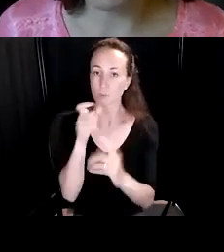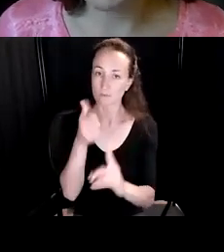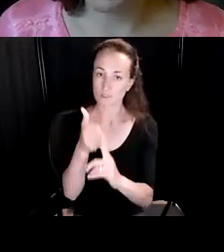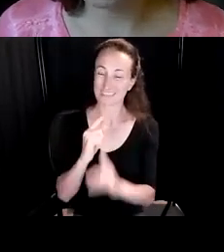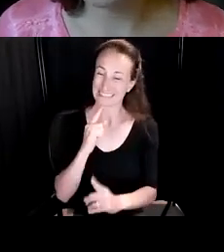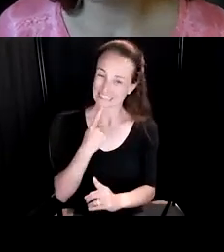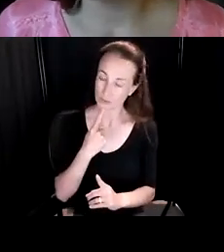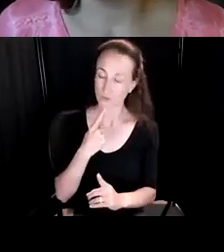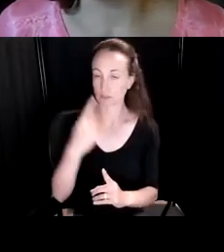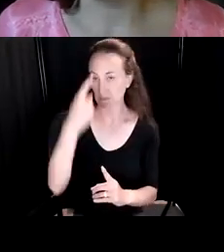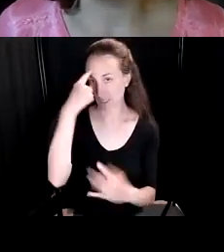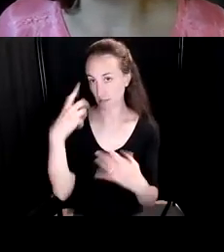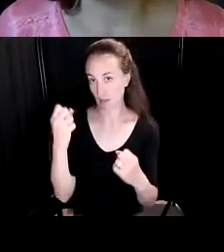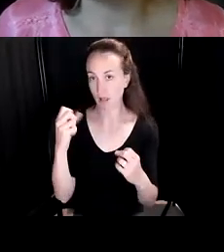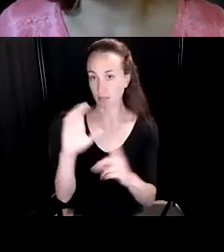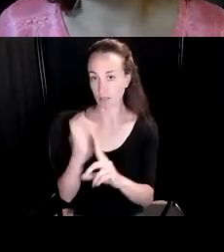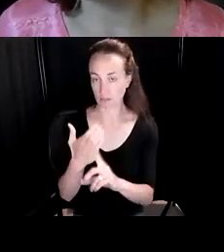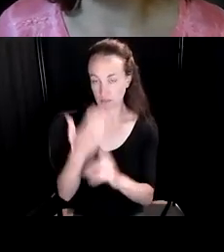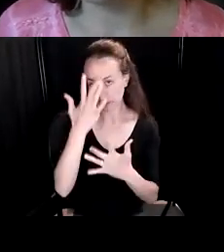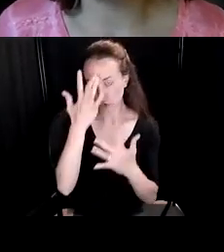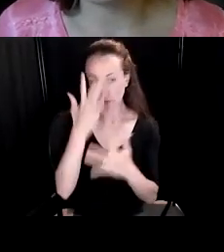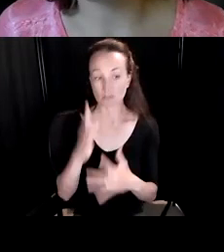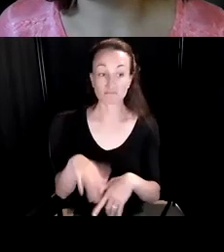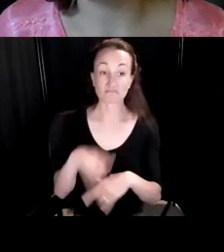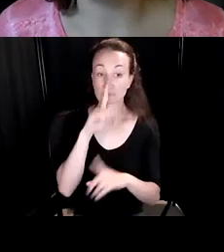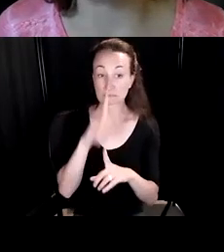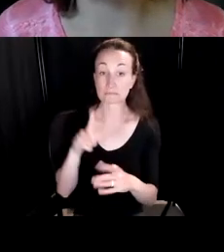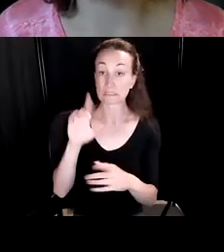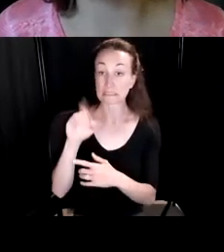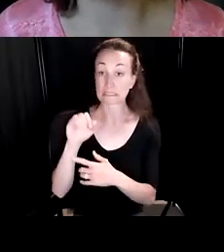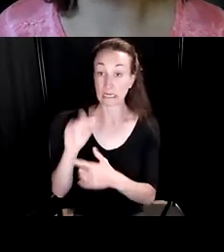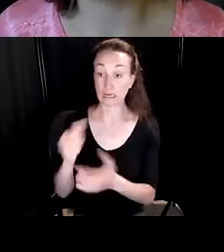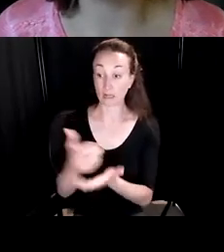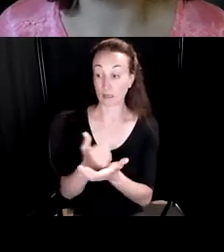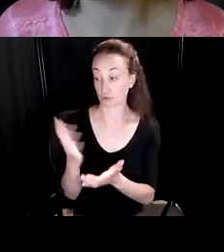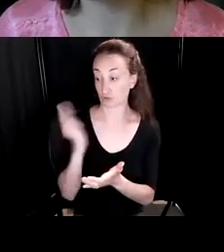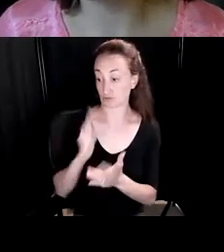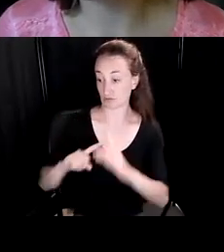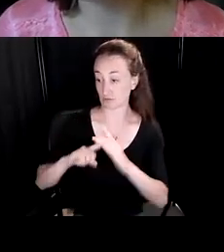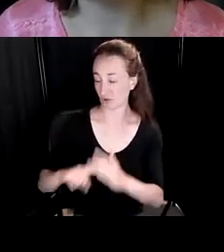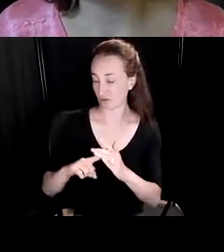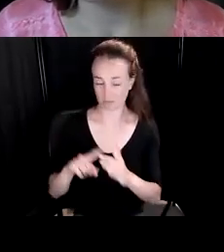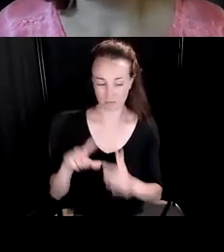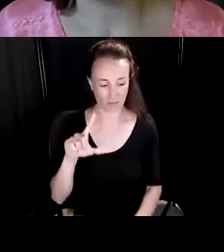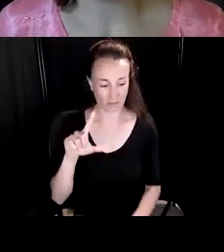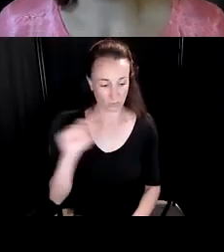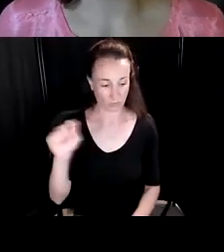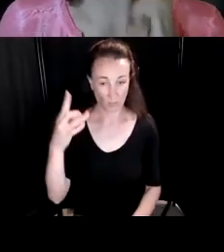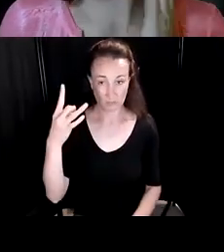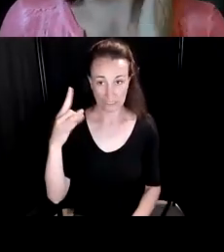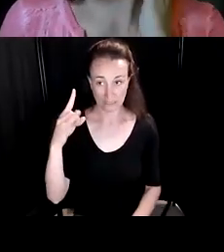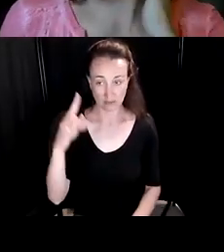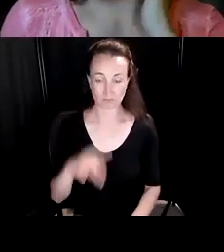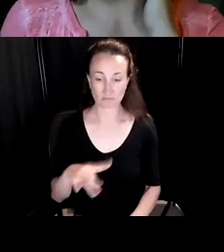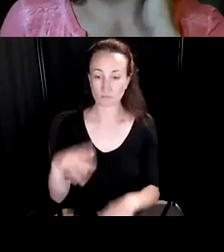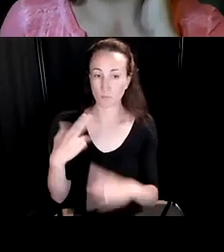was national in scope, and data collection began back in, that must have been 2018. We call it